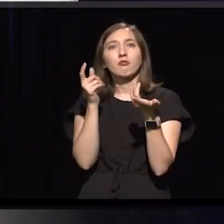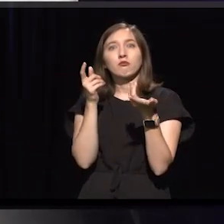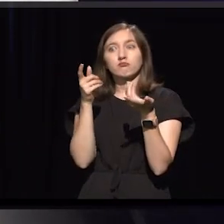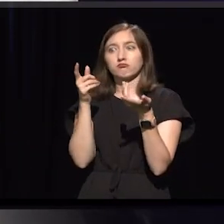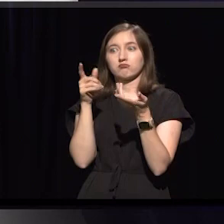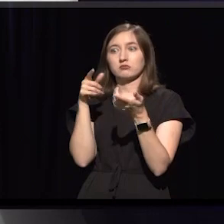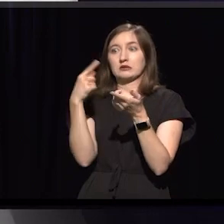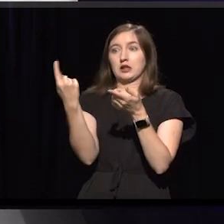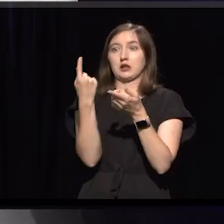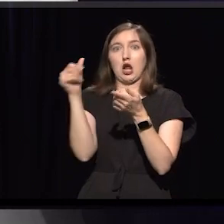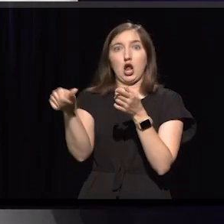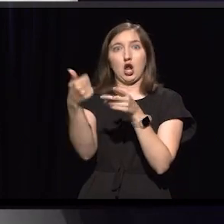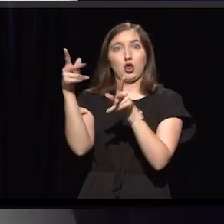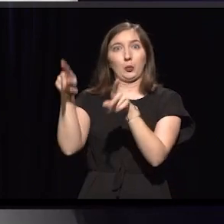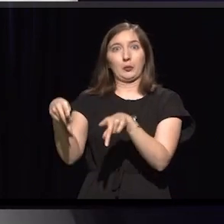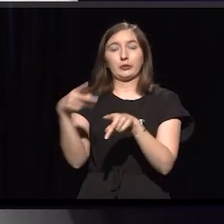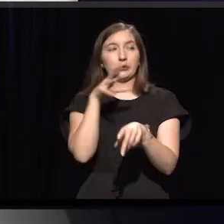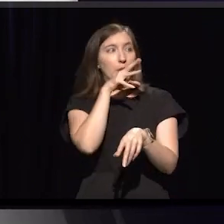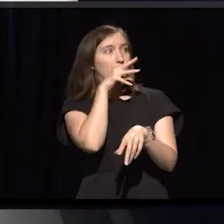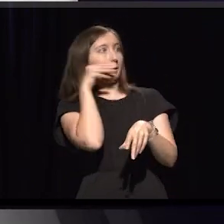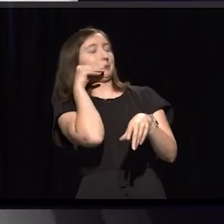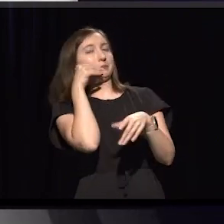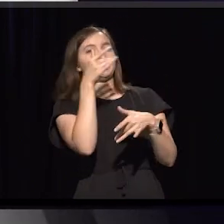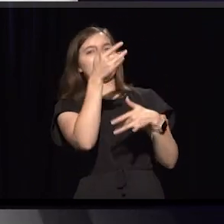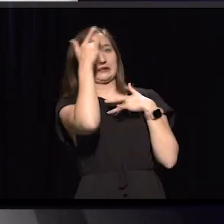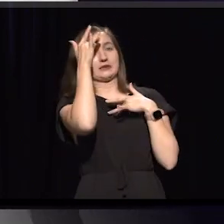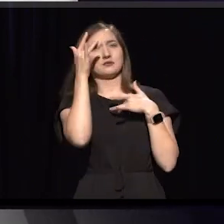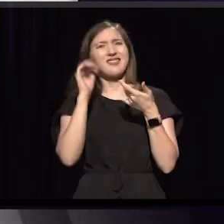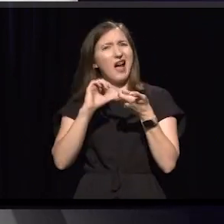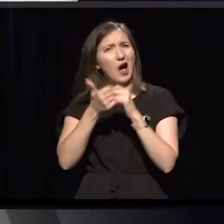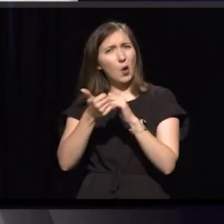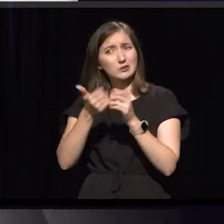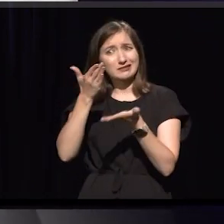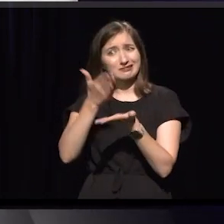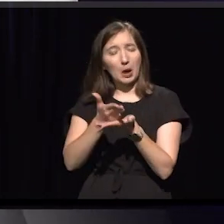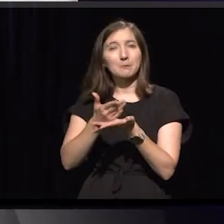distance and or wearing a mask, then we're missing out.